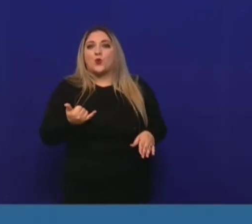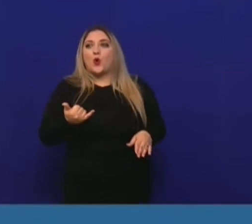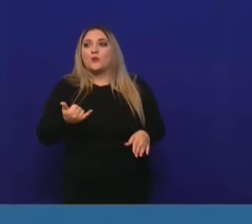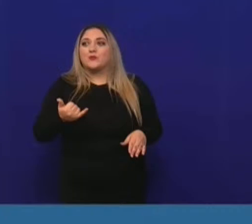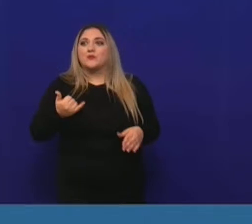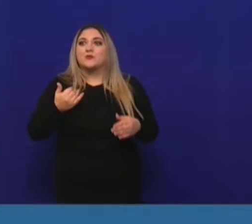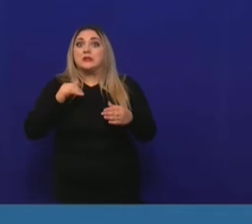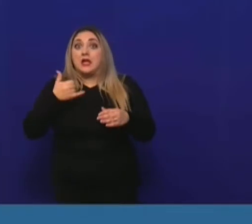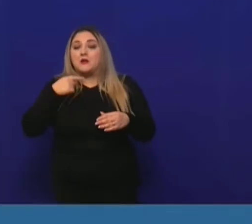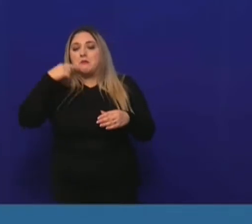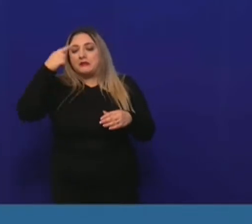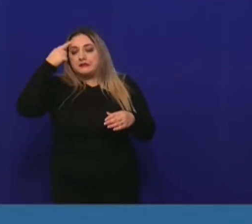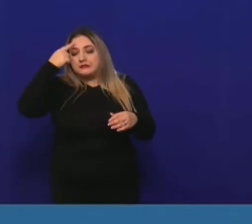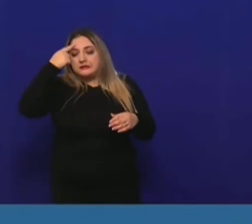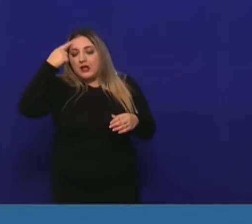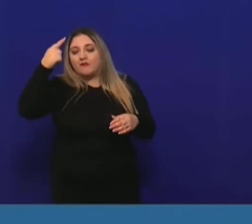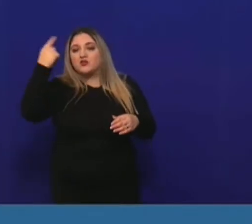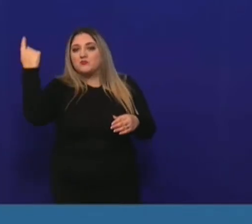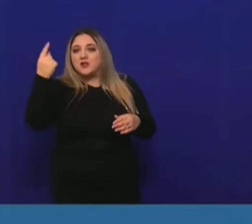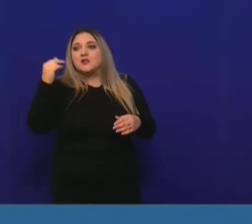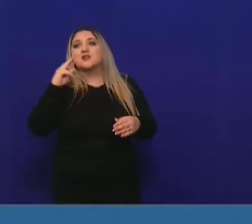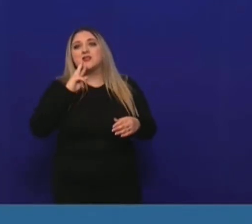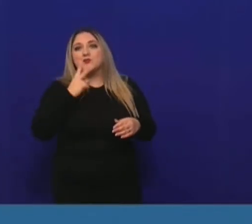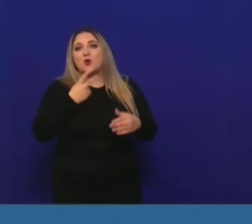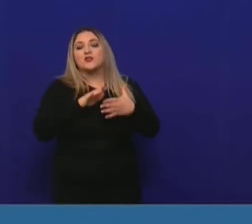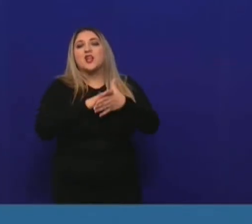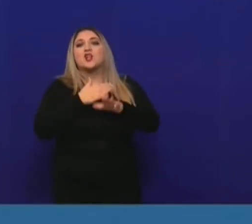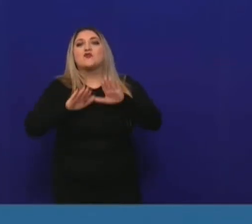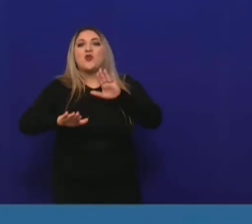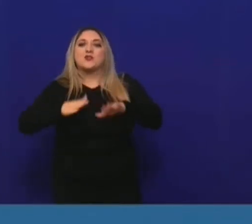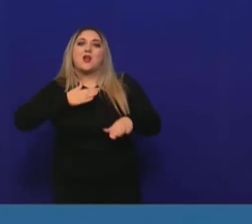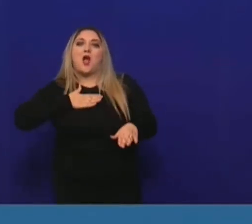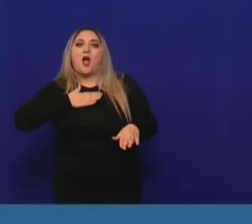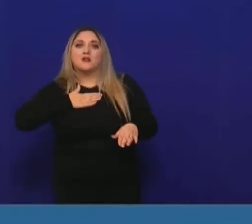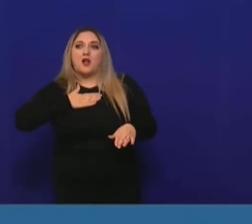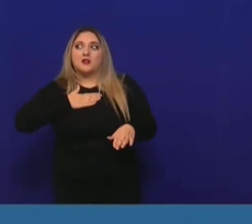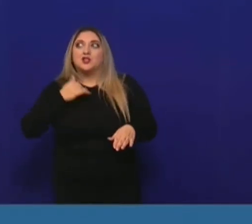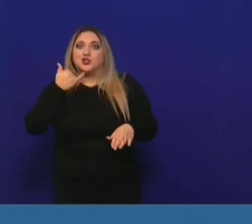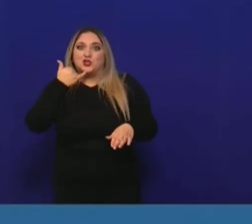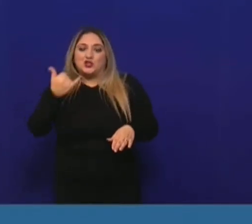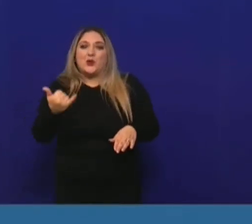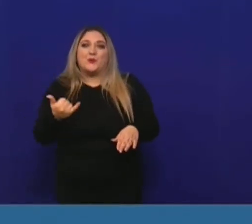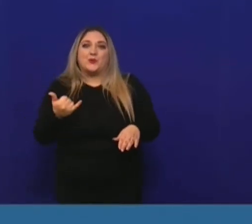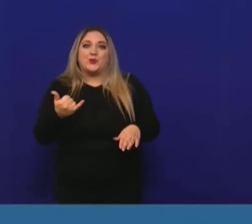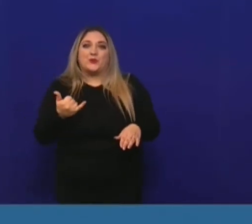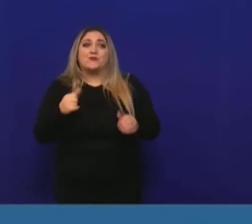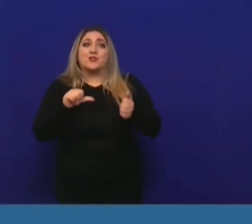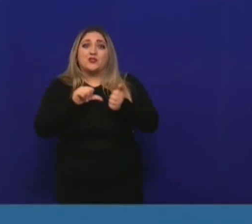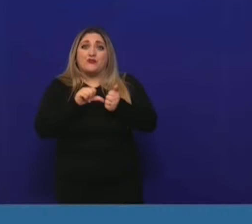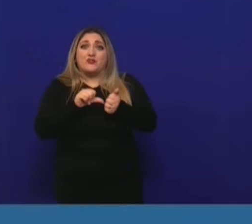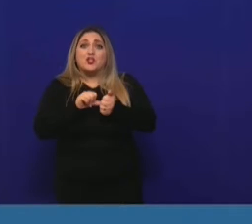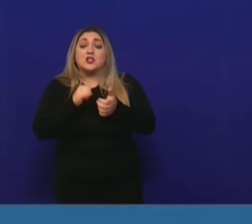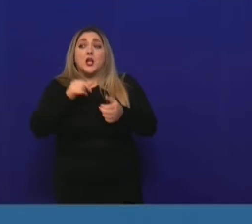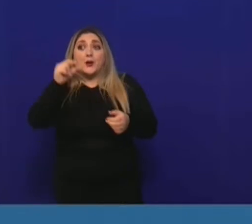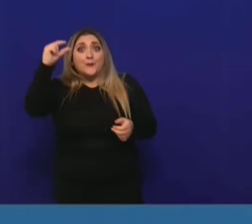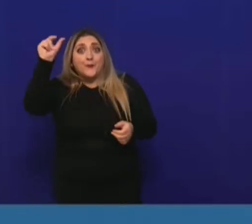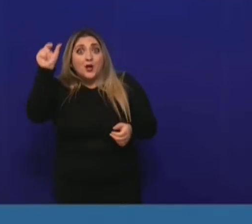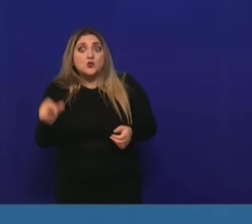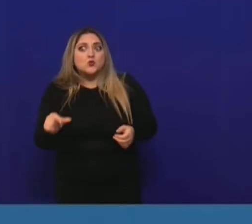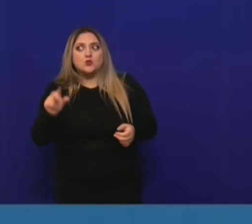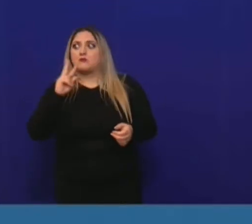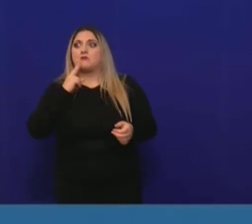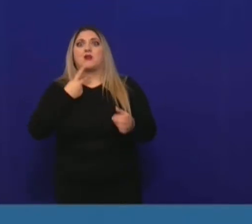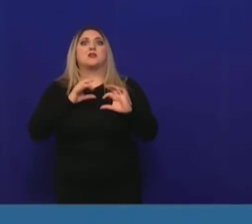eżatt il-numru, għal dak il-persuna ġili ma jwiġibx. U hemmhekk l-iktar diffikultajiet li jkollna meta persuna ma